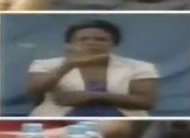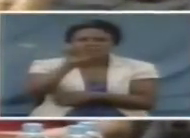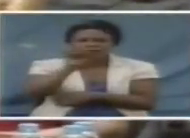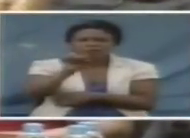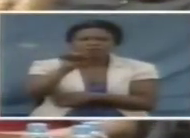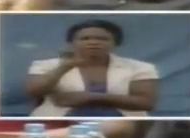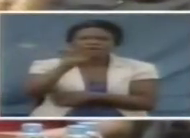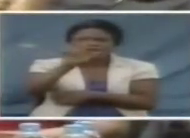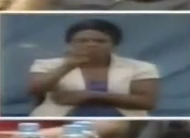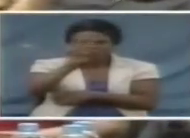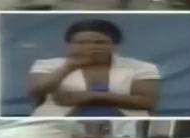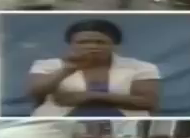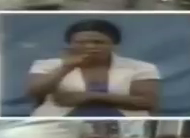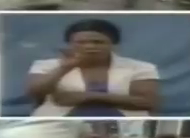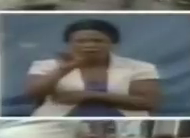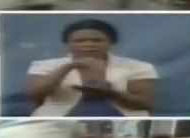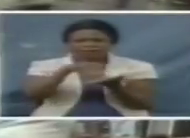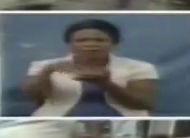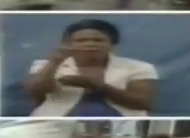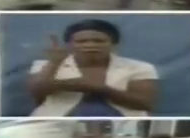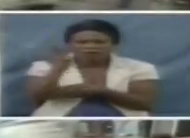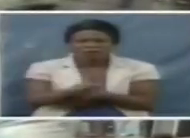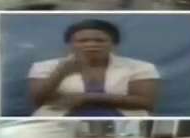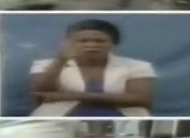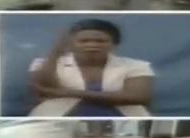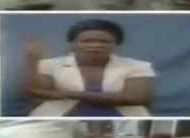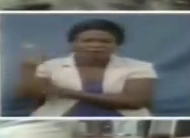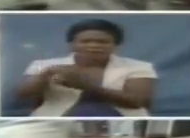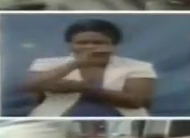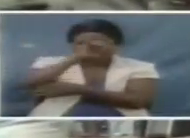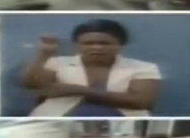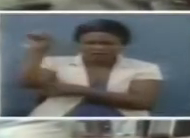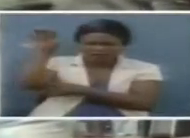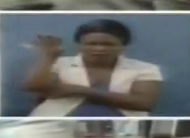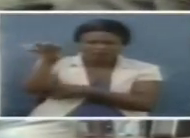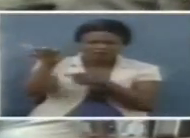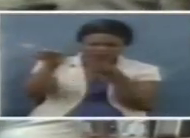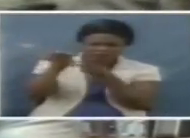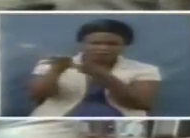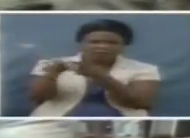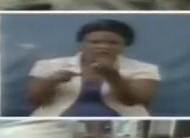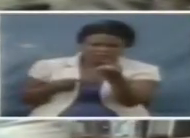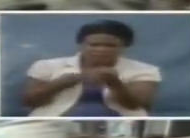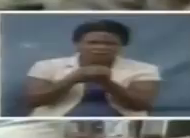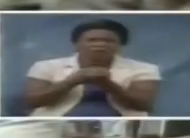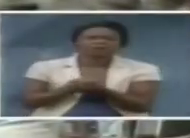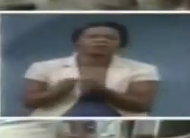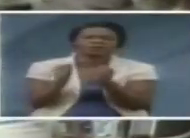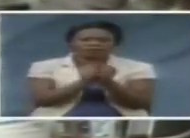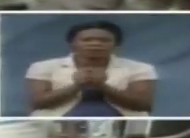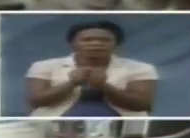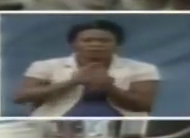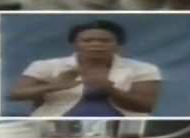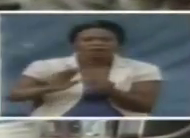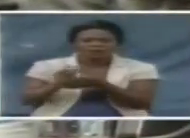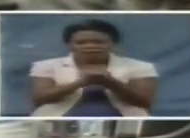the $32.8 million integrated forestry landscape project in Eastern Province with the support